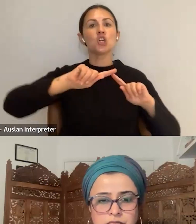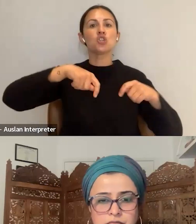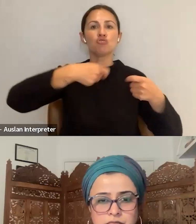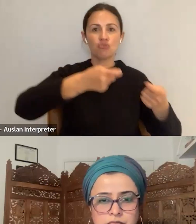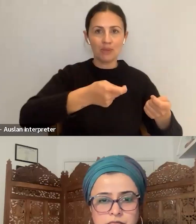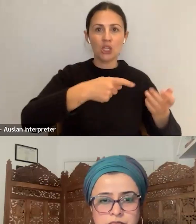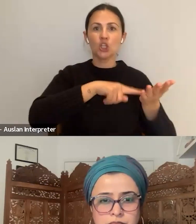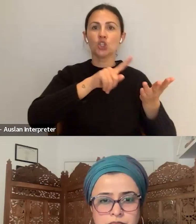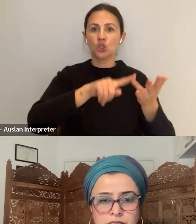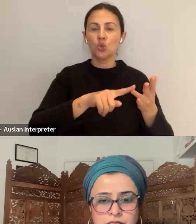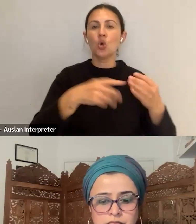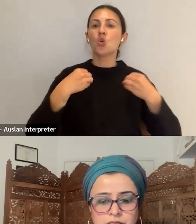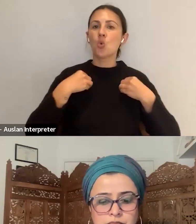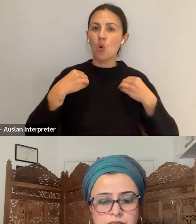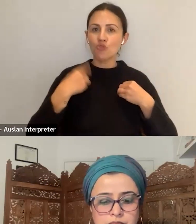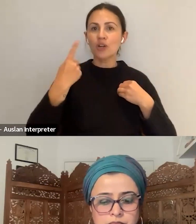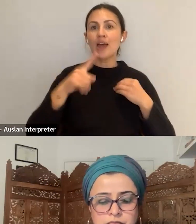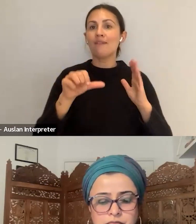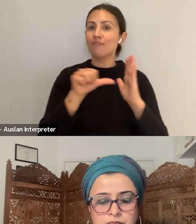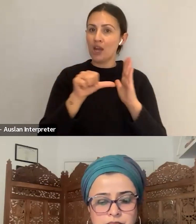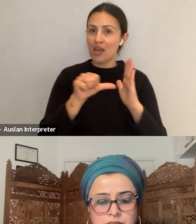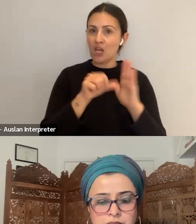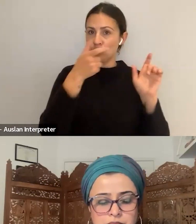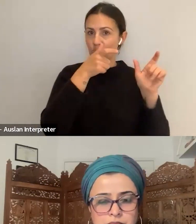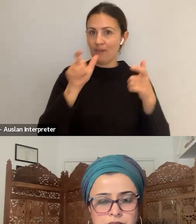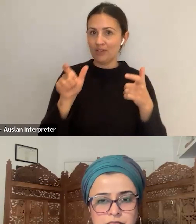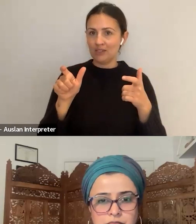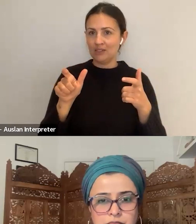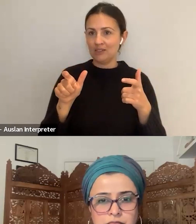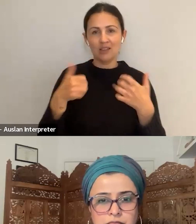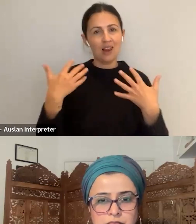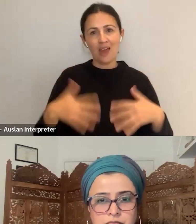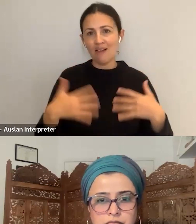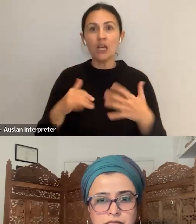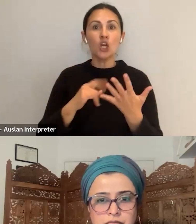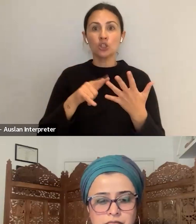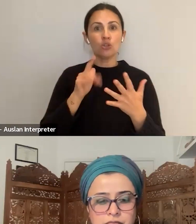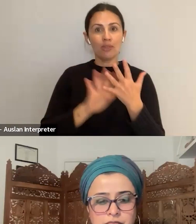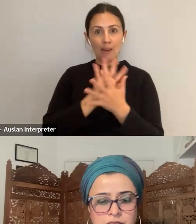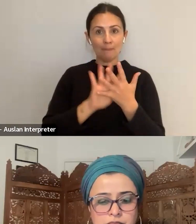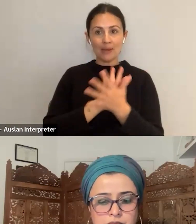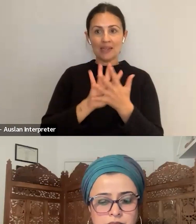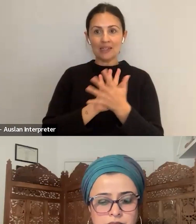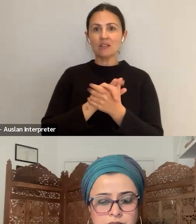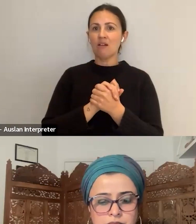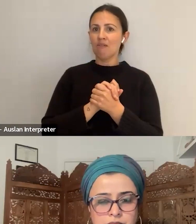corporate, financial, and cultural governance, which is really beautiful. What that tells me, though, is that that's also